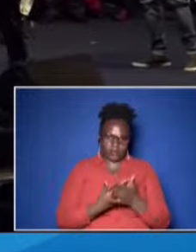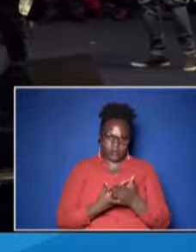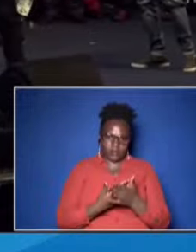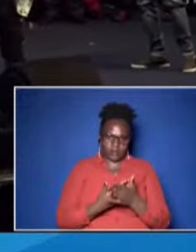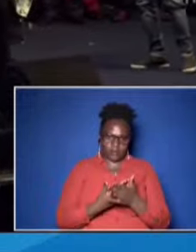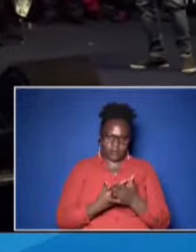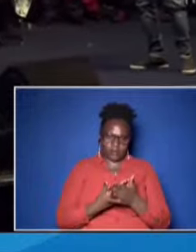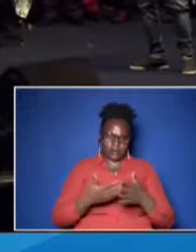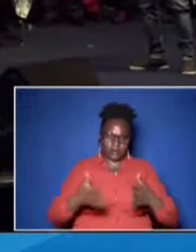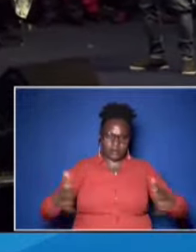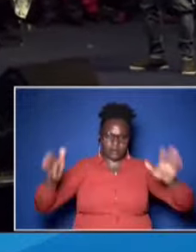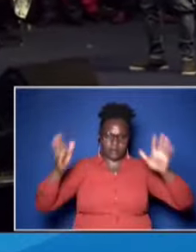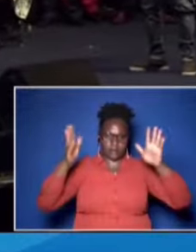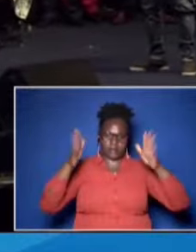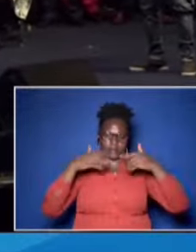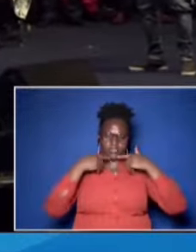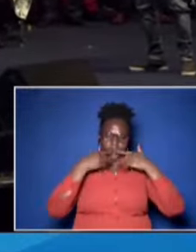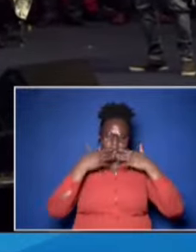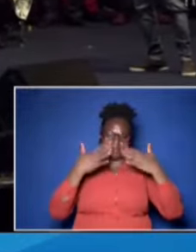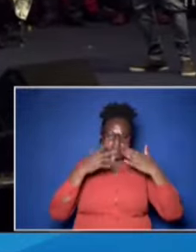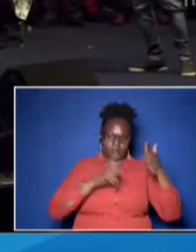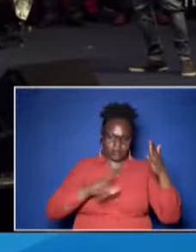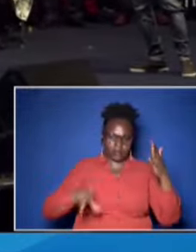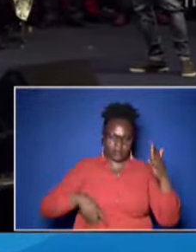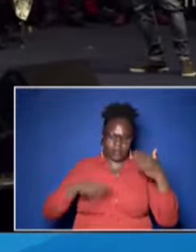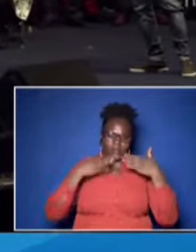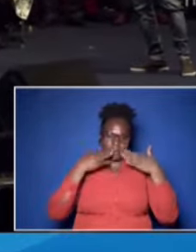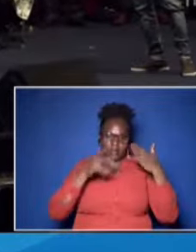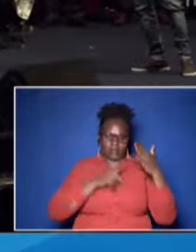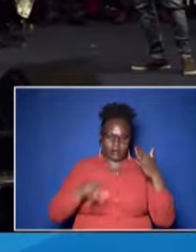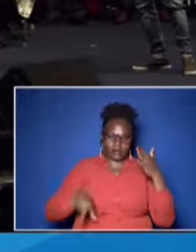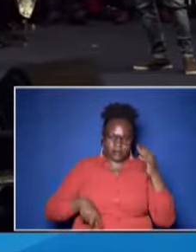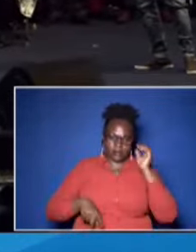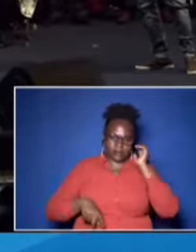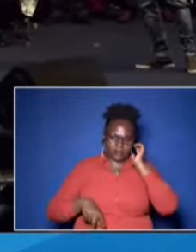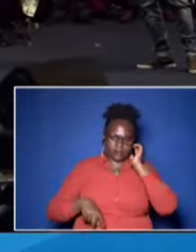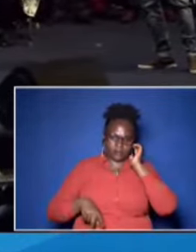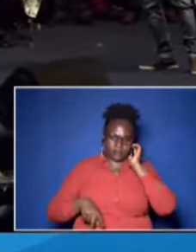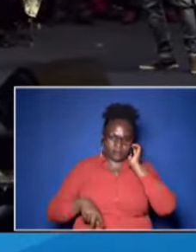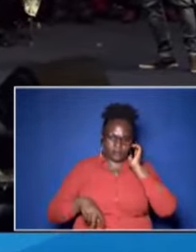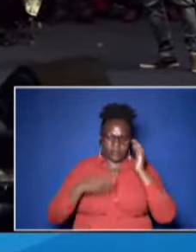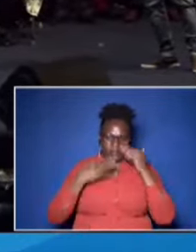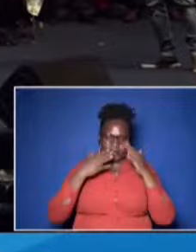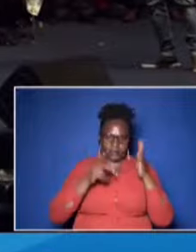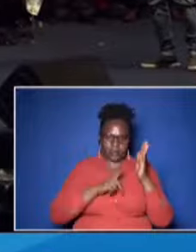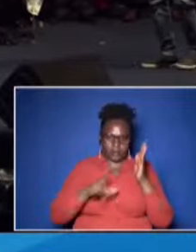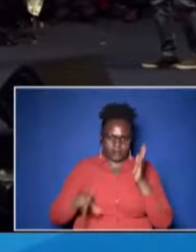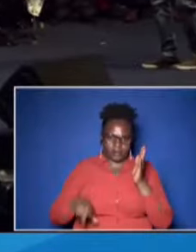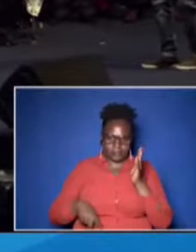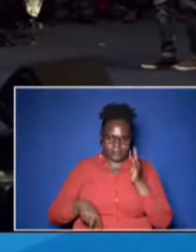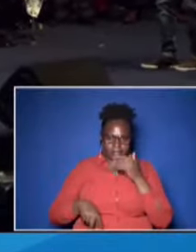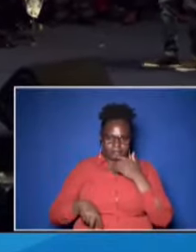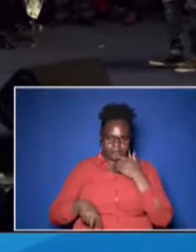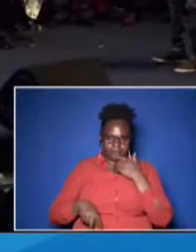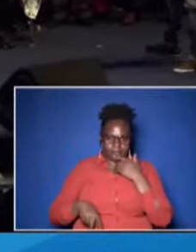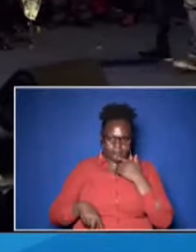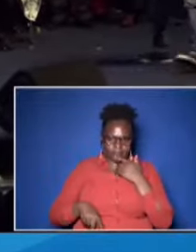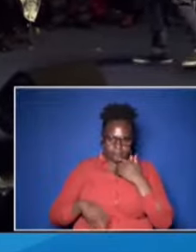of you thank you Lord what happened there